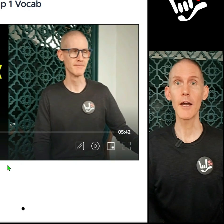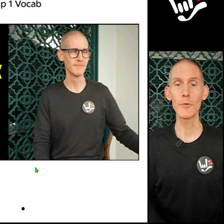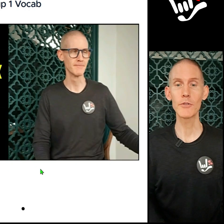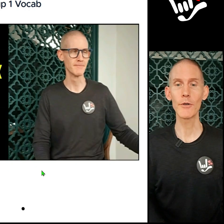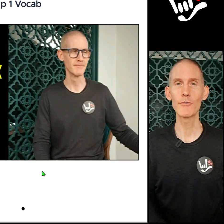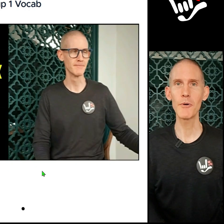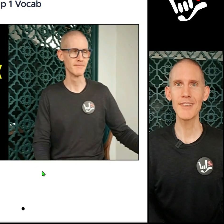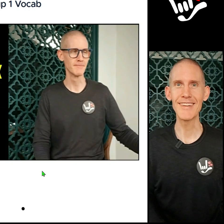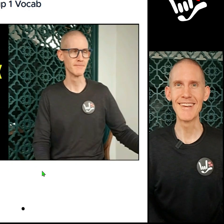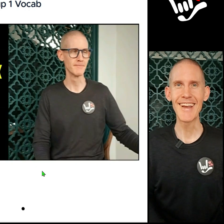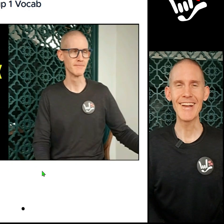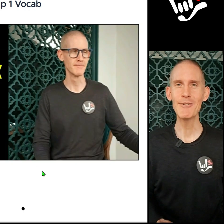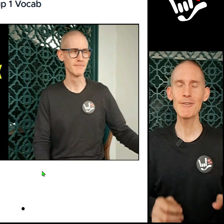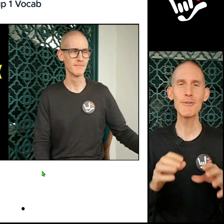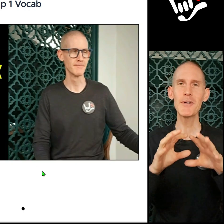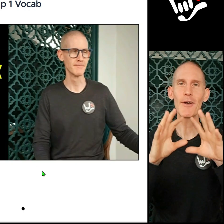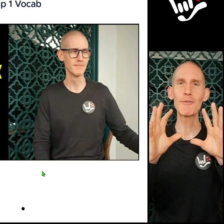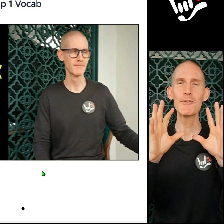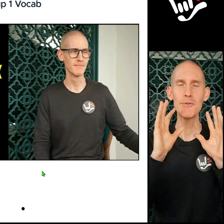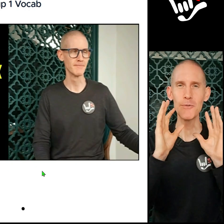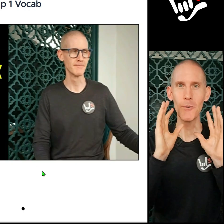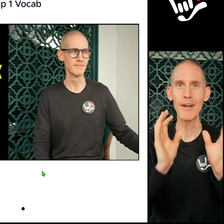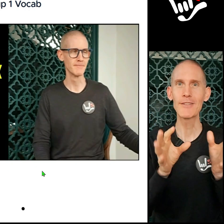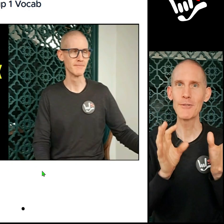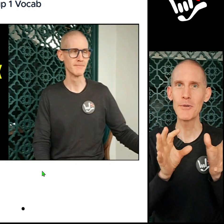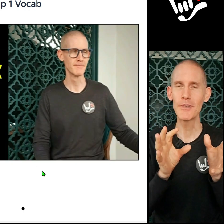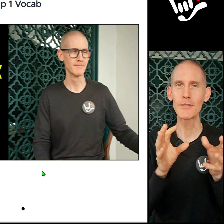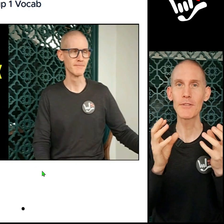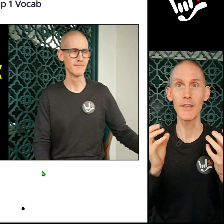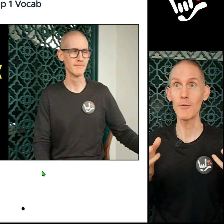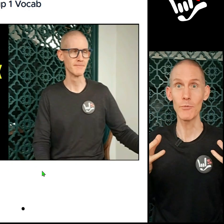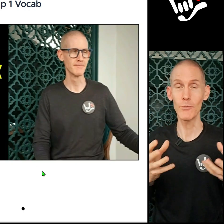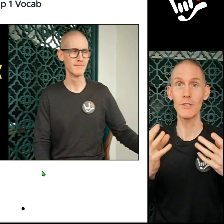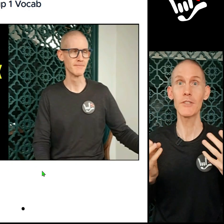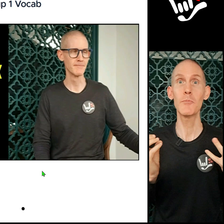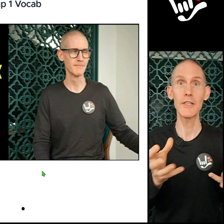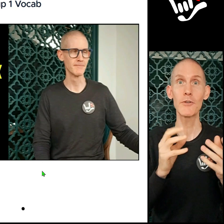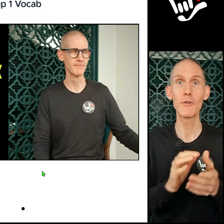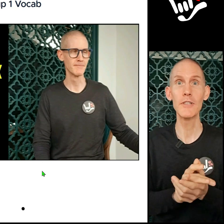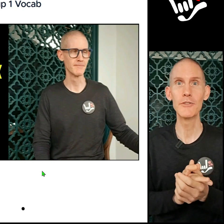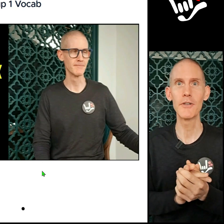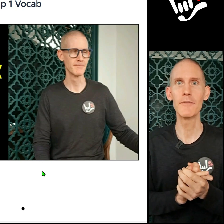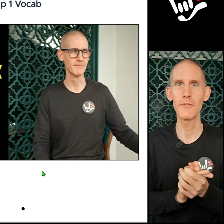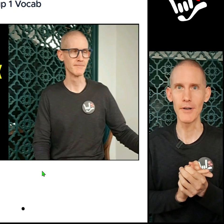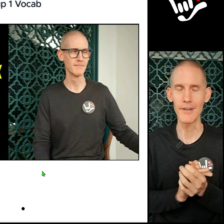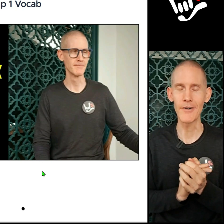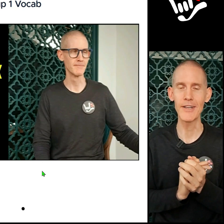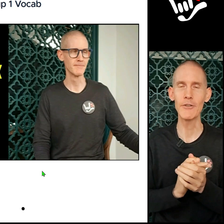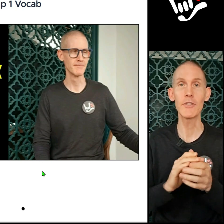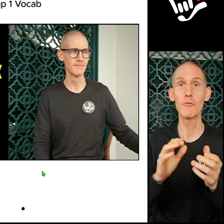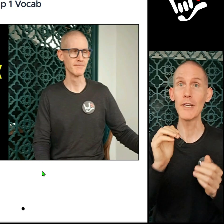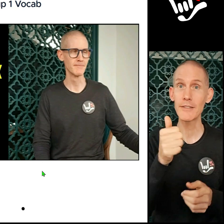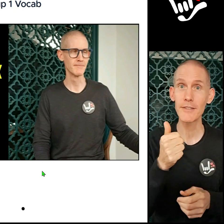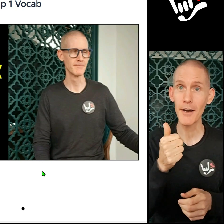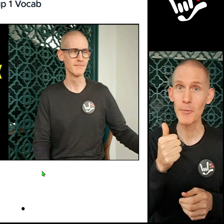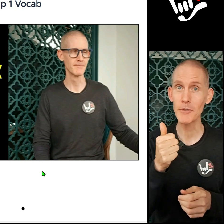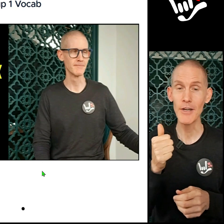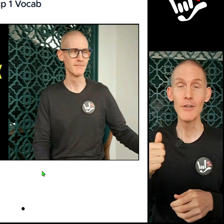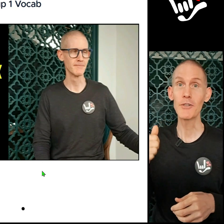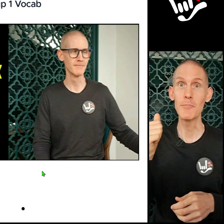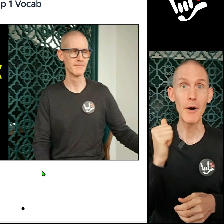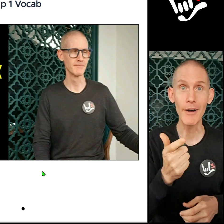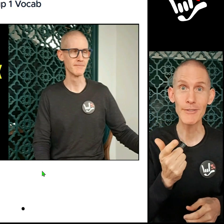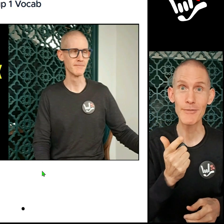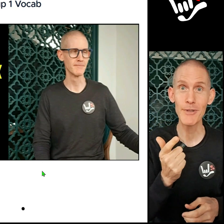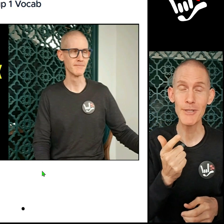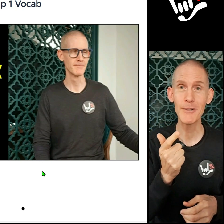then the timer starts running. And you can do whatever you want to do with this, which just makes your learning journey fun. All right, now you can race the timer,